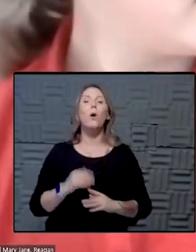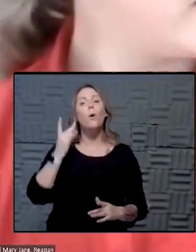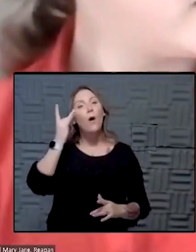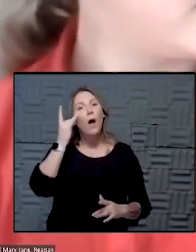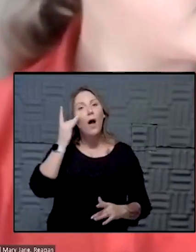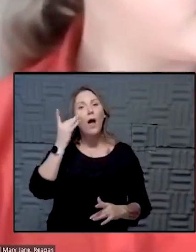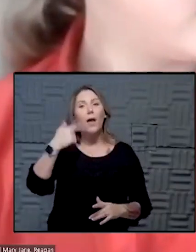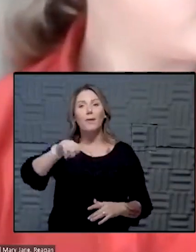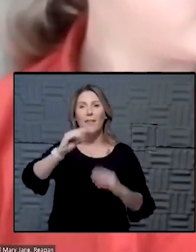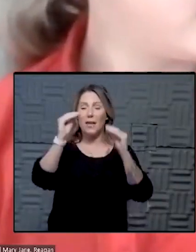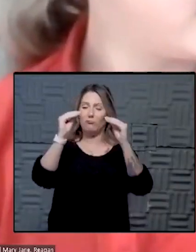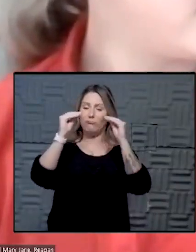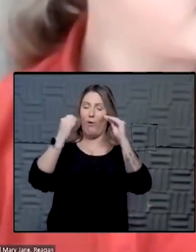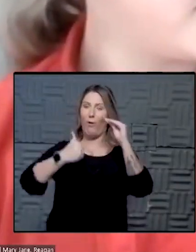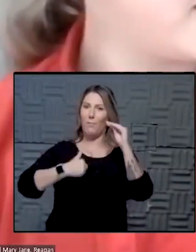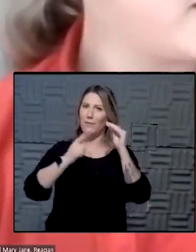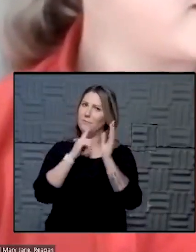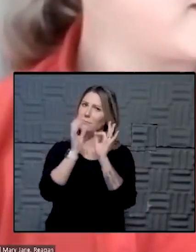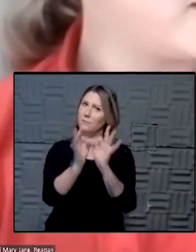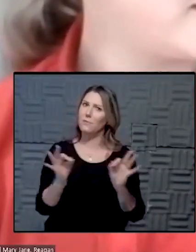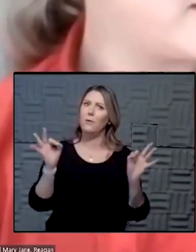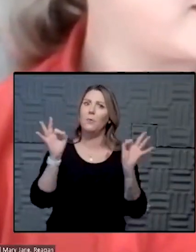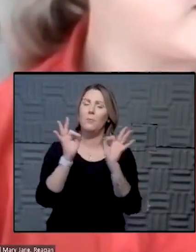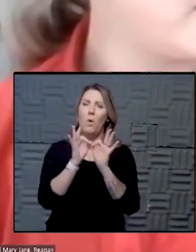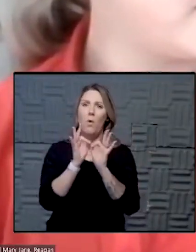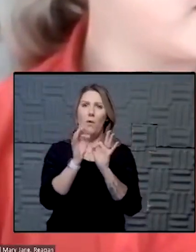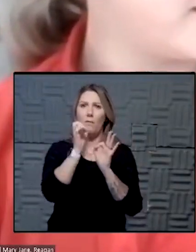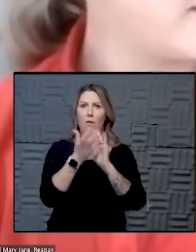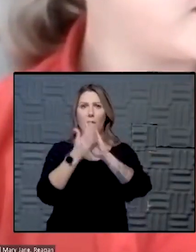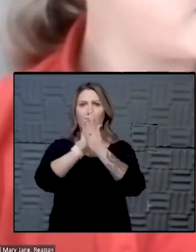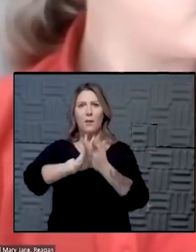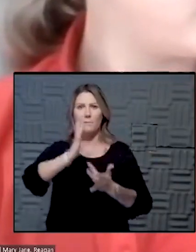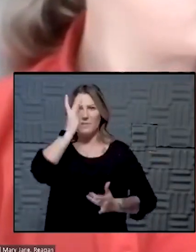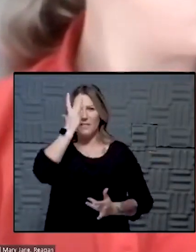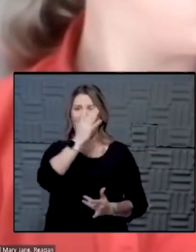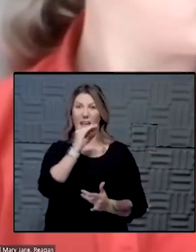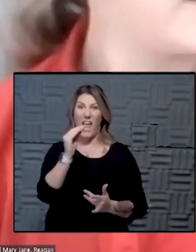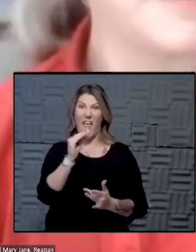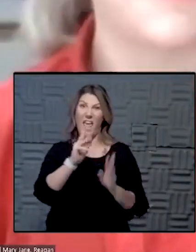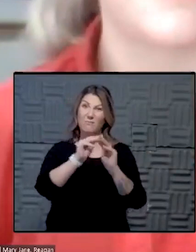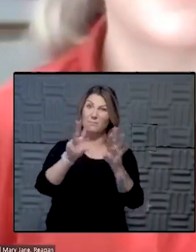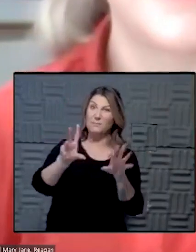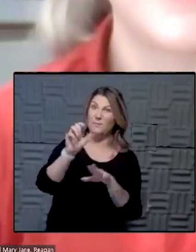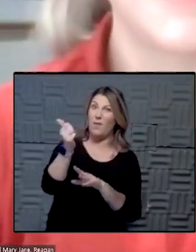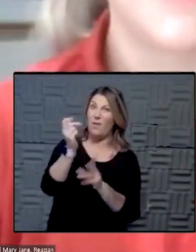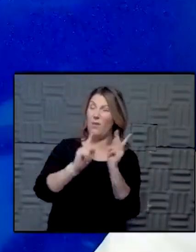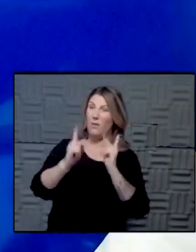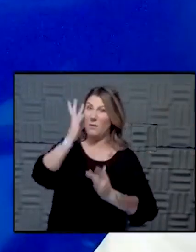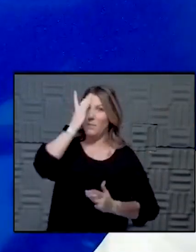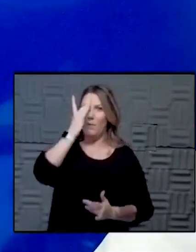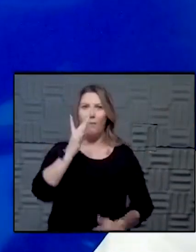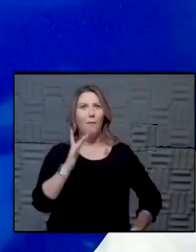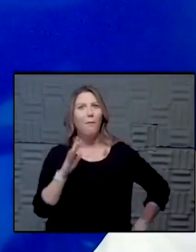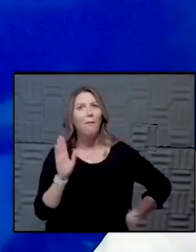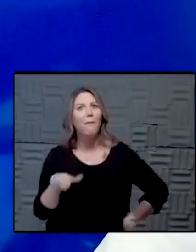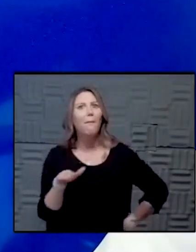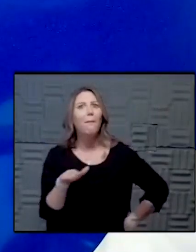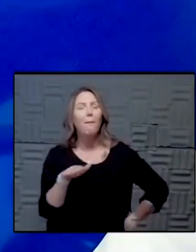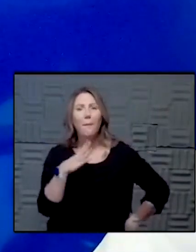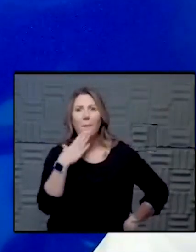because they taught me that it would be important so that we don't get sick and don't get other people sick. Man, you guys have been well